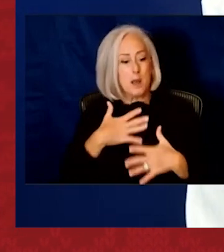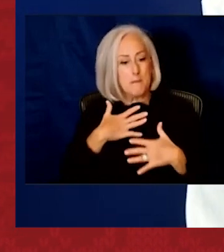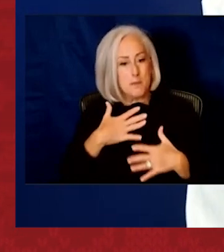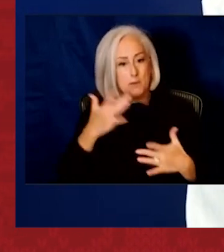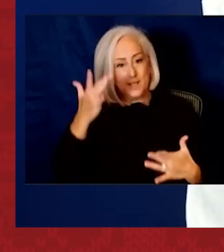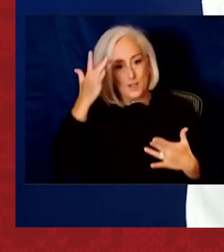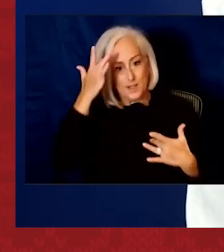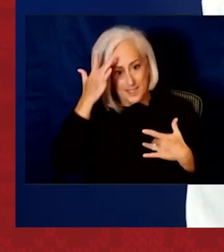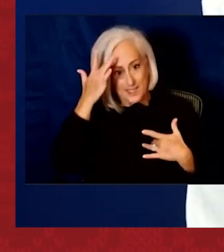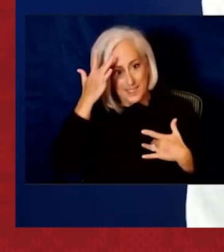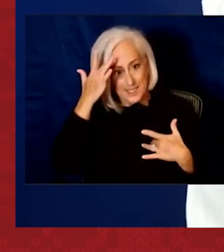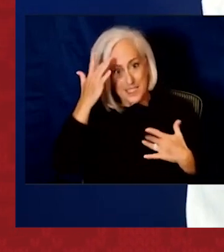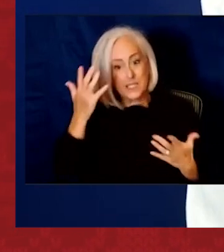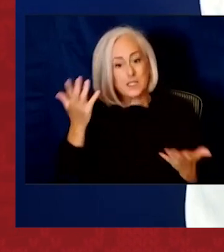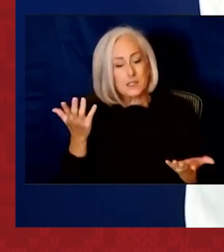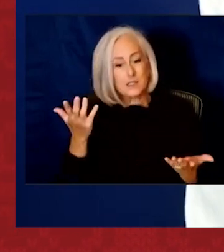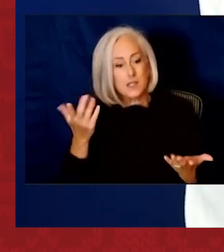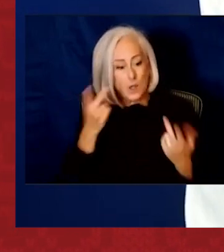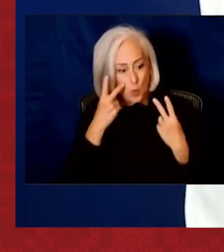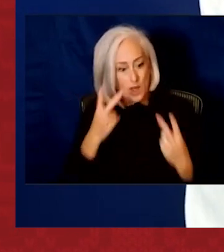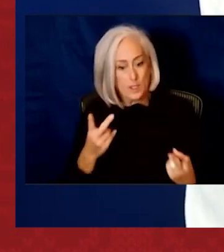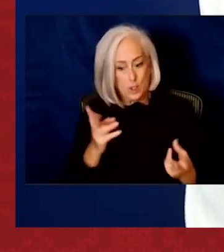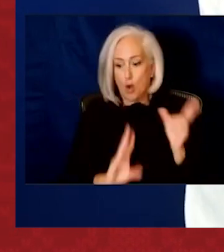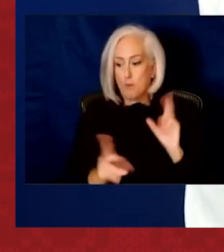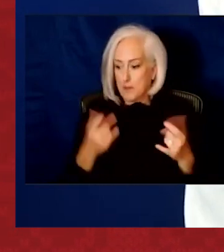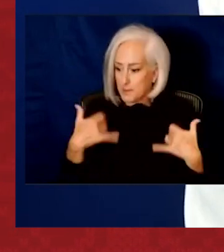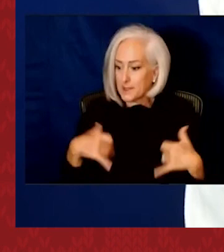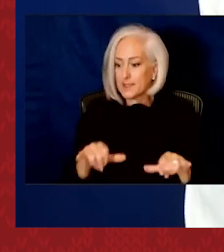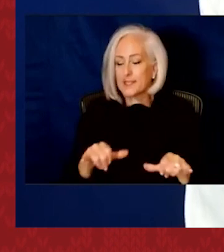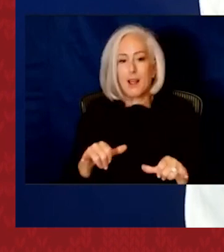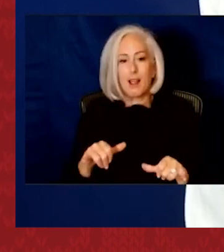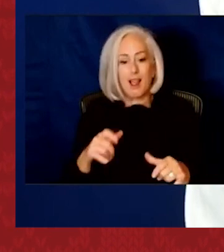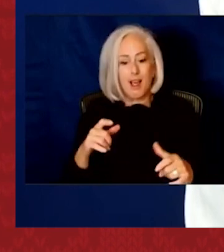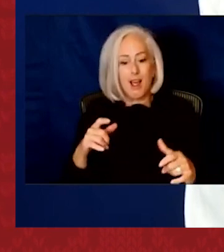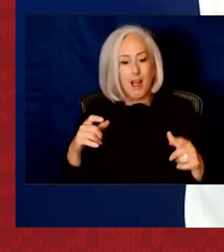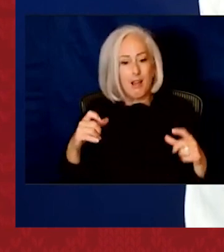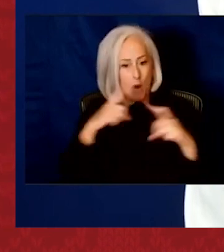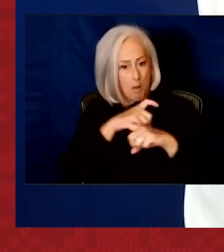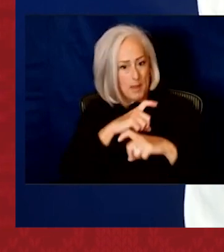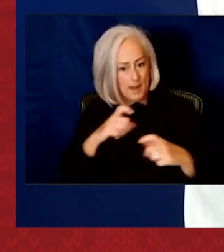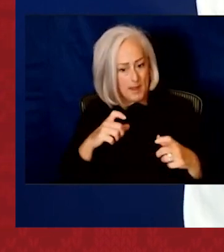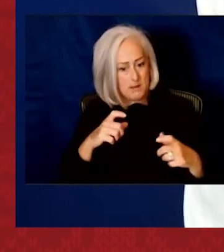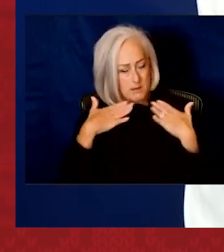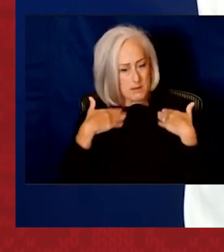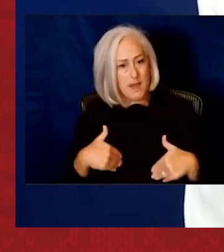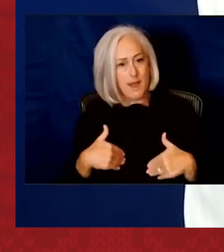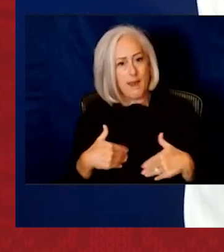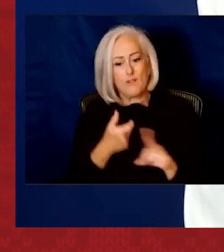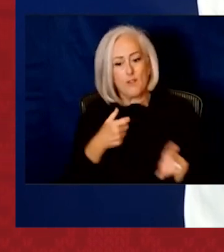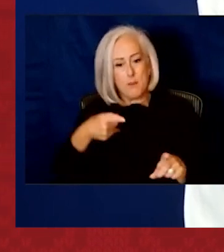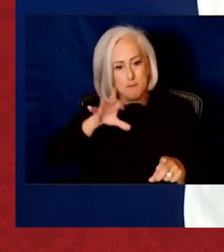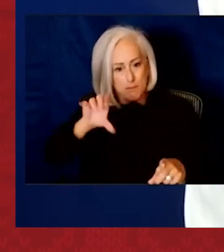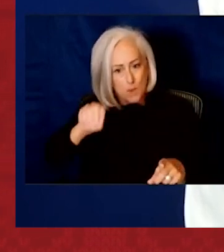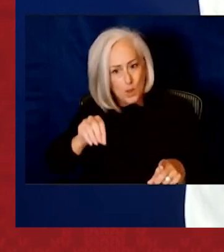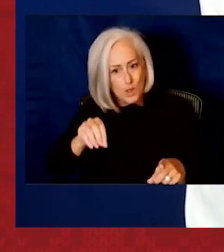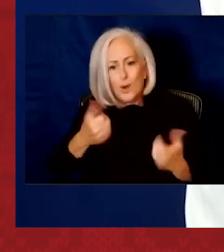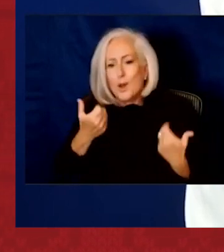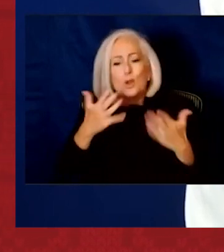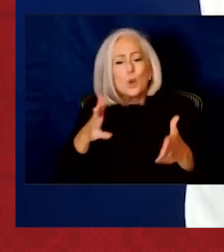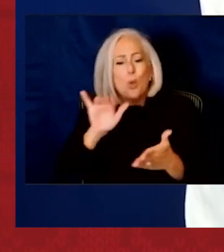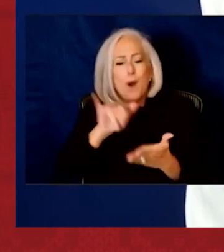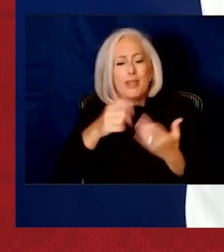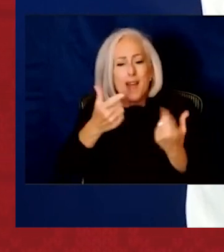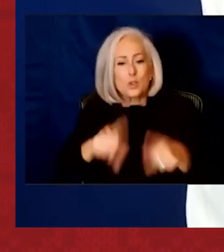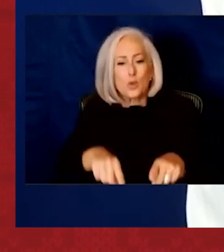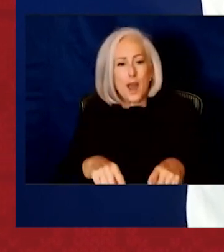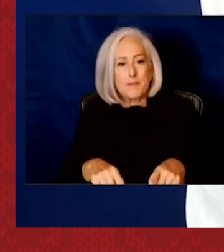from the polio of the 40s and the 30s and the 50s. And it's not something you want to subject yourself to. This idea that vaccination isn't